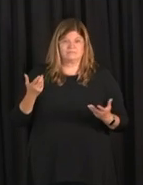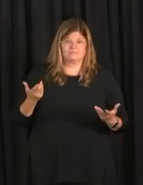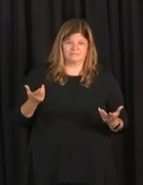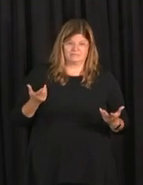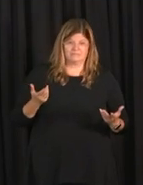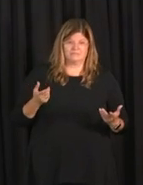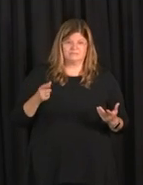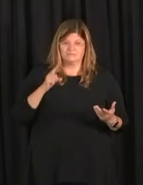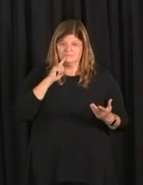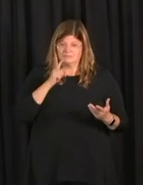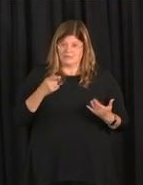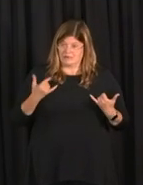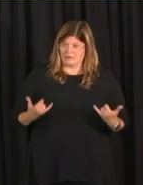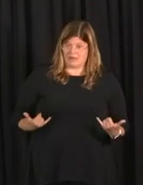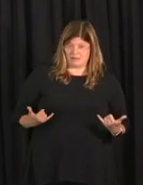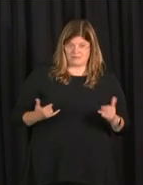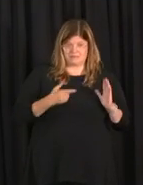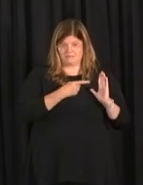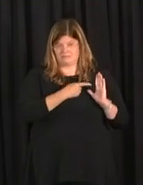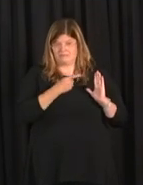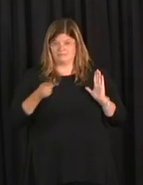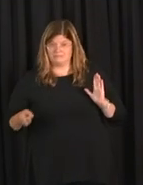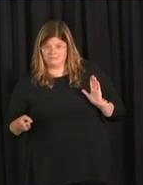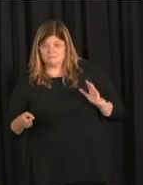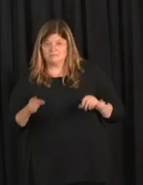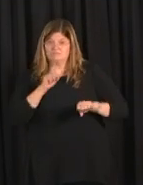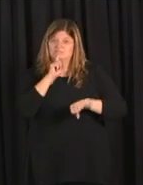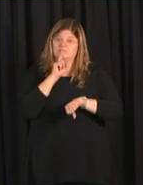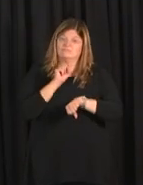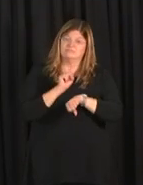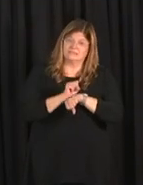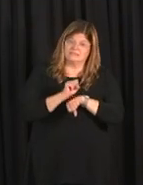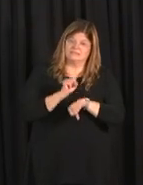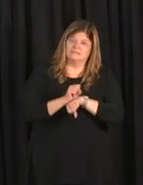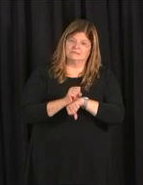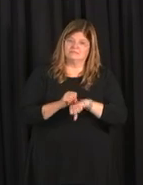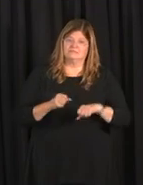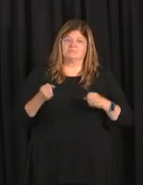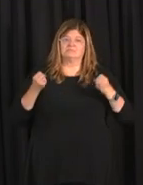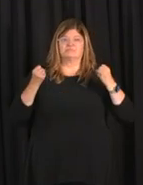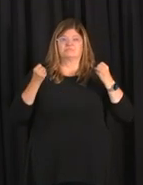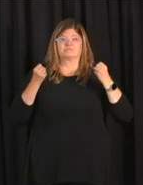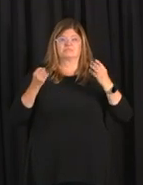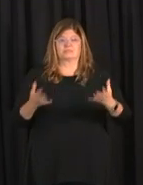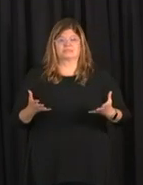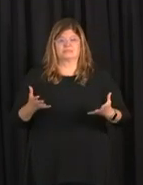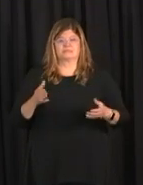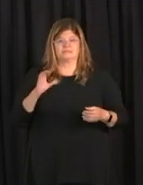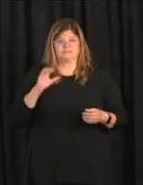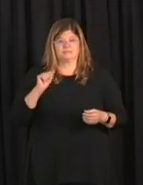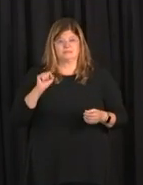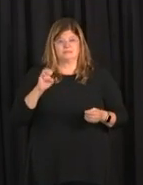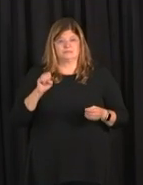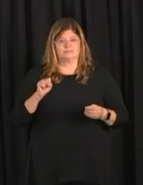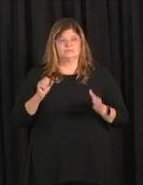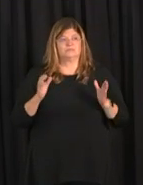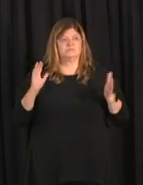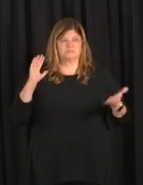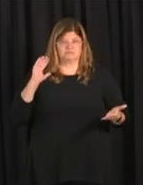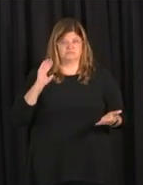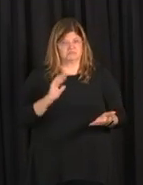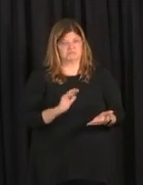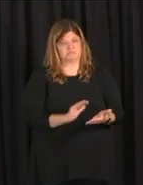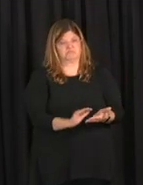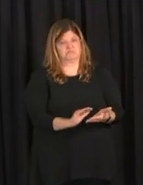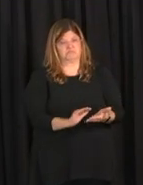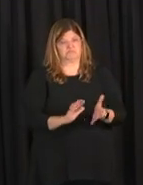like, and where we are today. And certainly, we have many, many fewer cases than we thought we could have